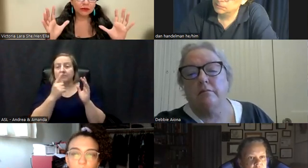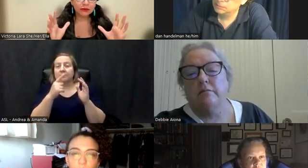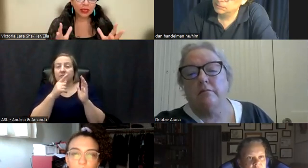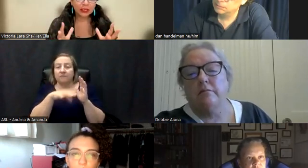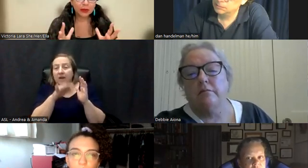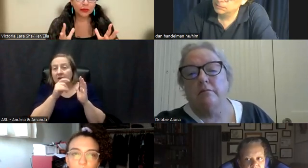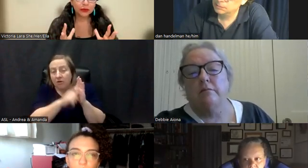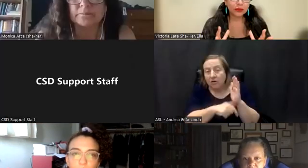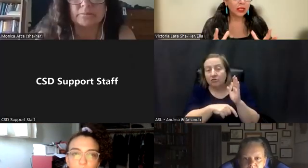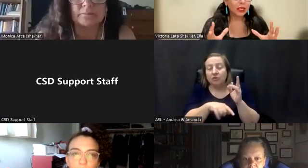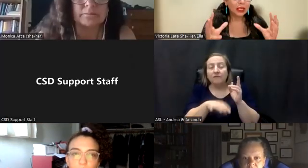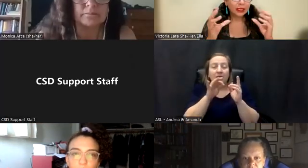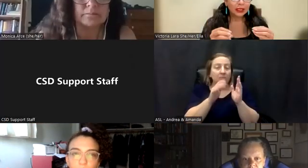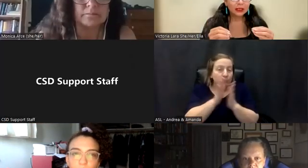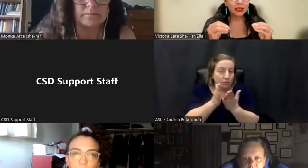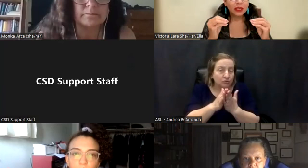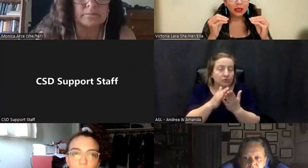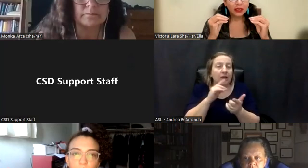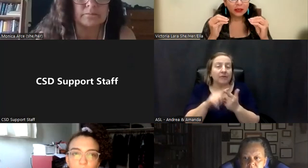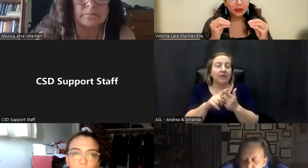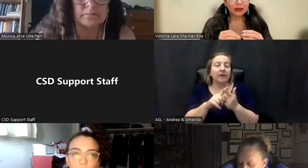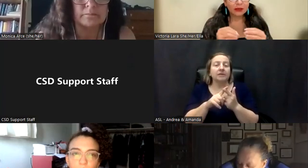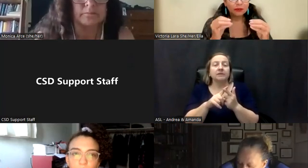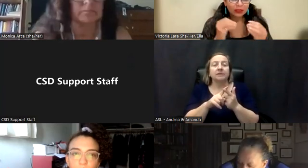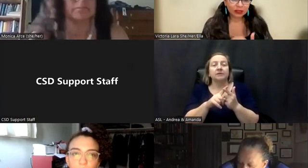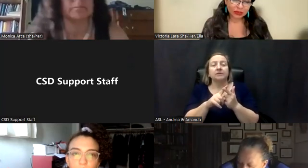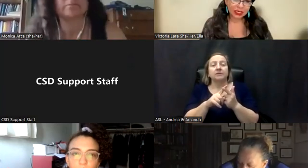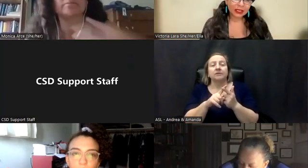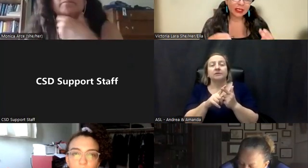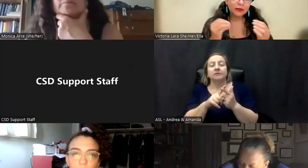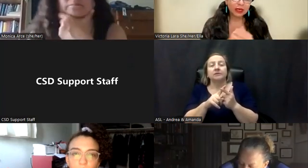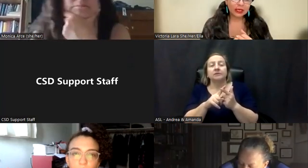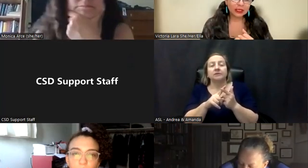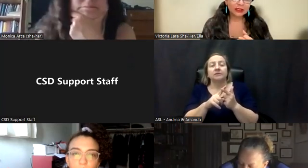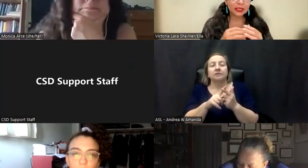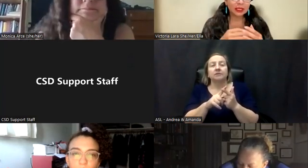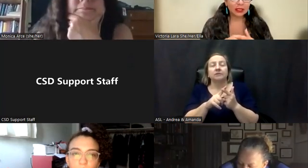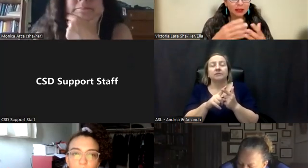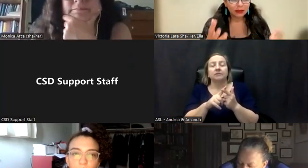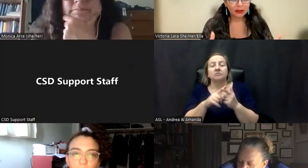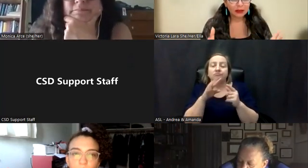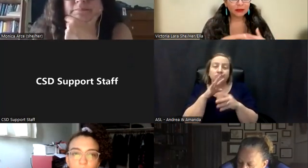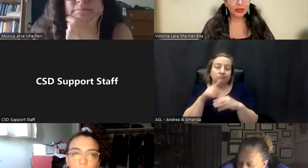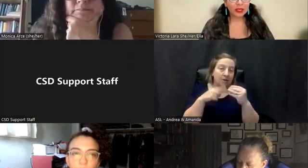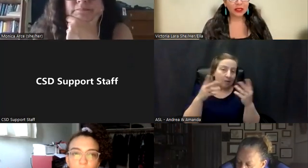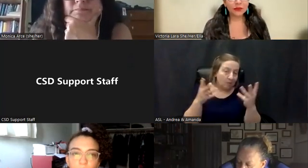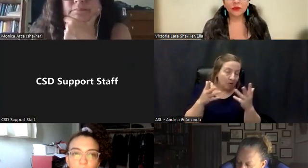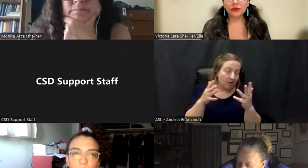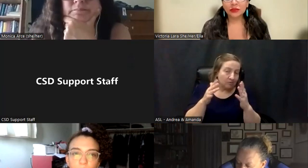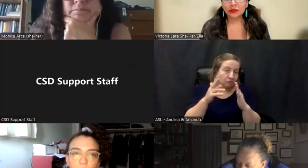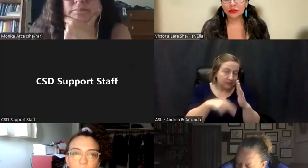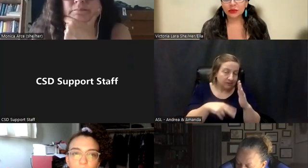article, you find a book, and then on what read it and what it is, and then bring